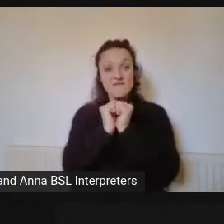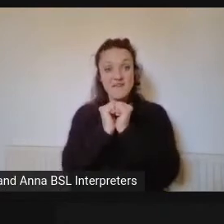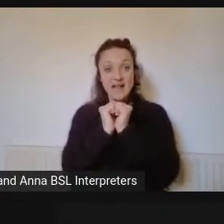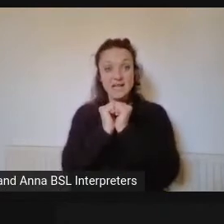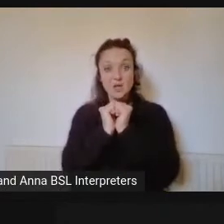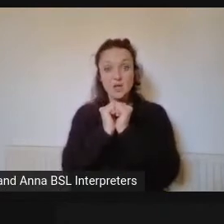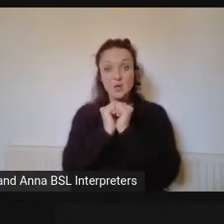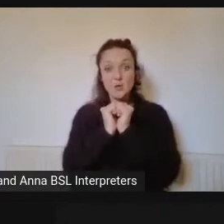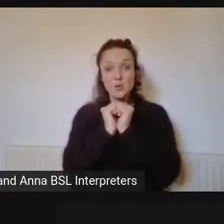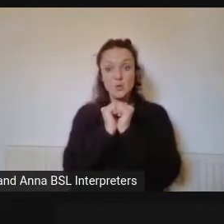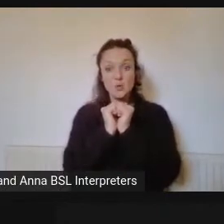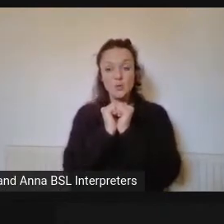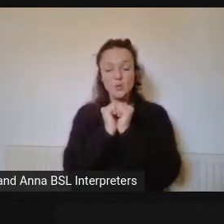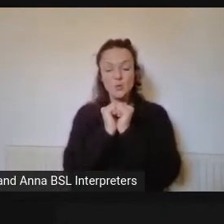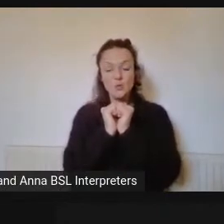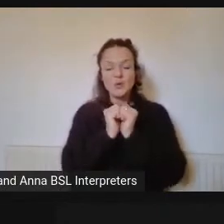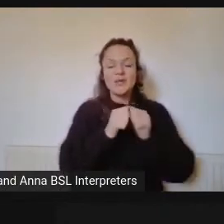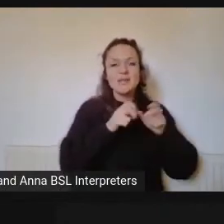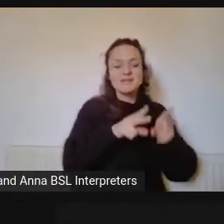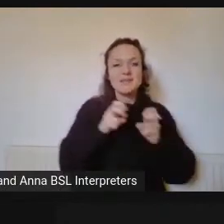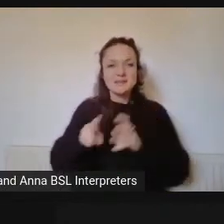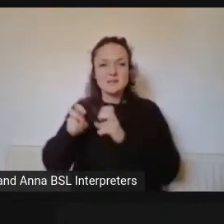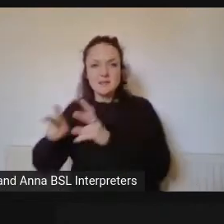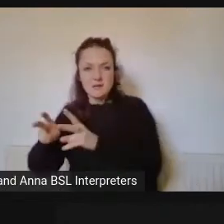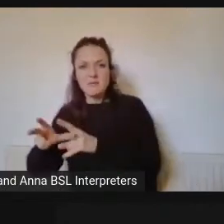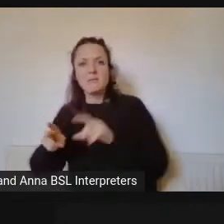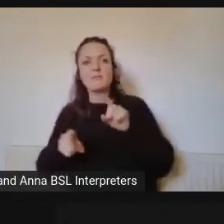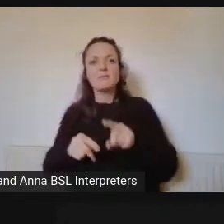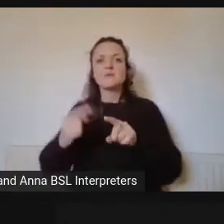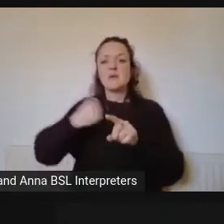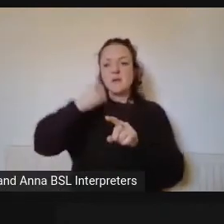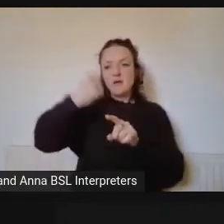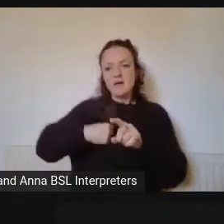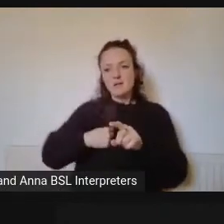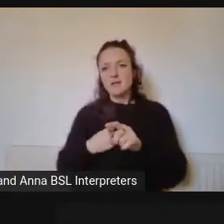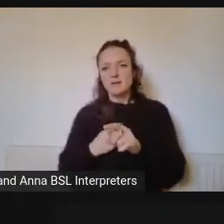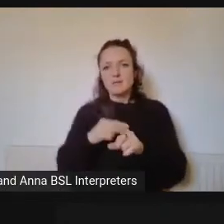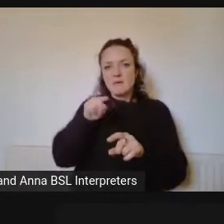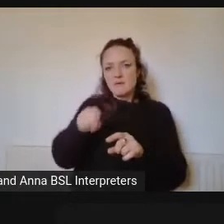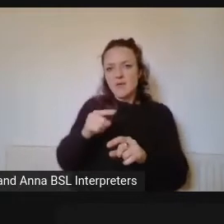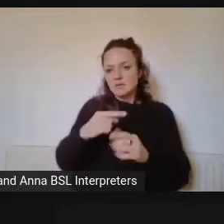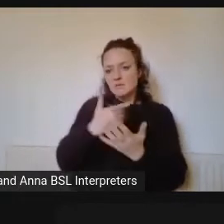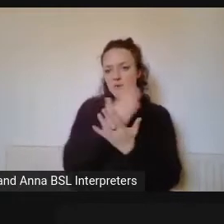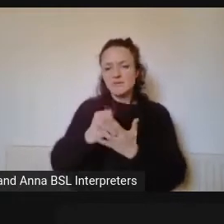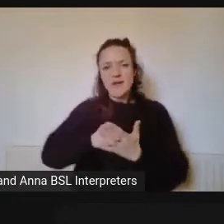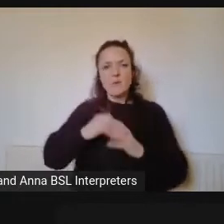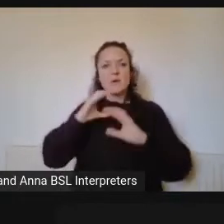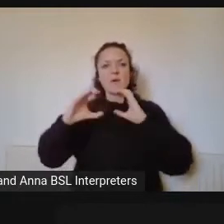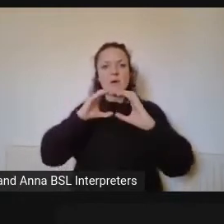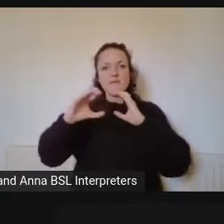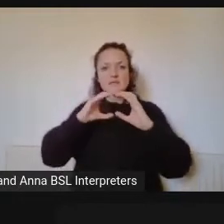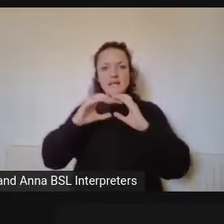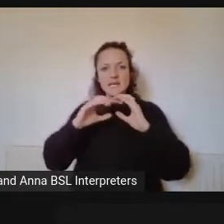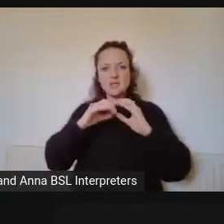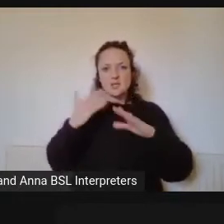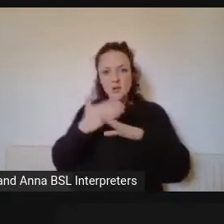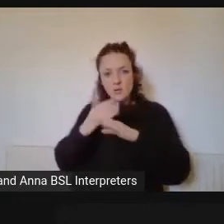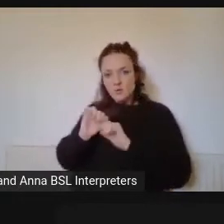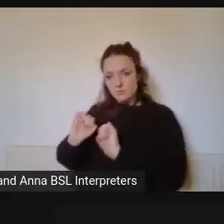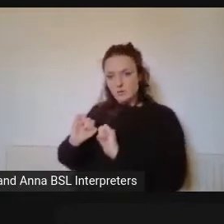and that's actually also what is part of this kind of conversation, particularly when we think back to, the work, Maria Isabel, of